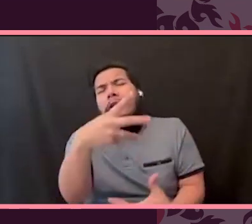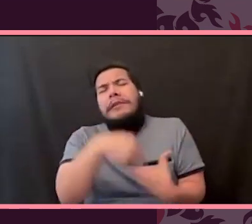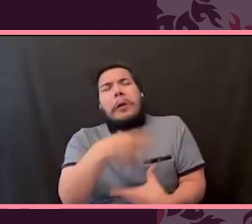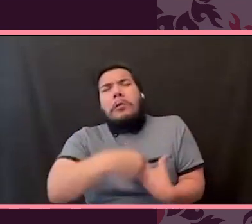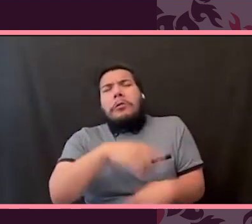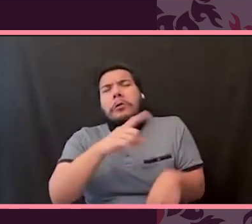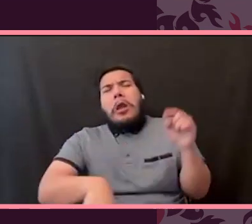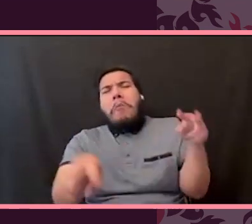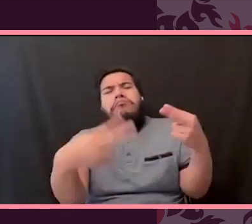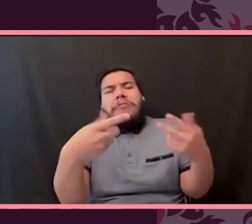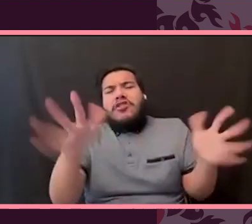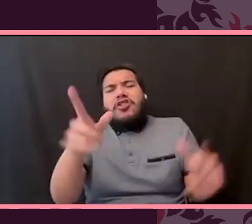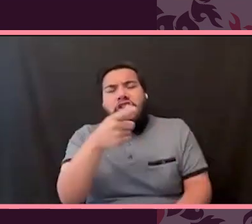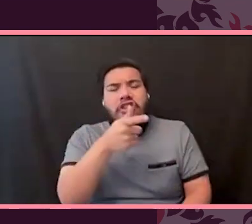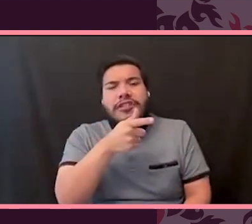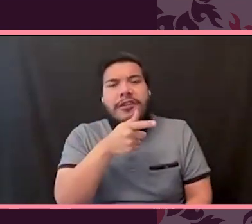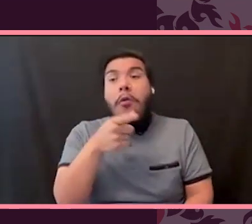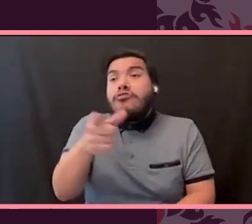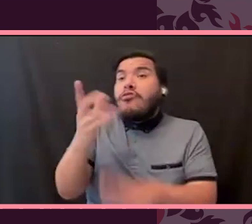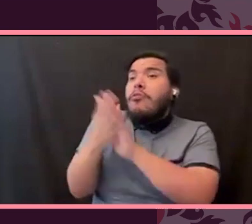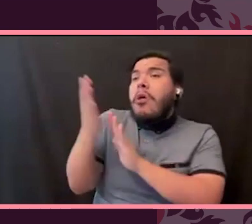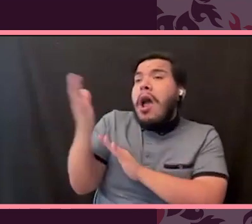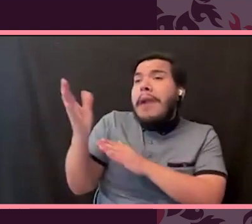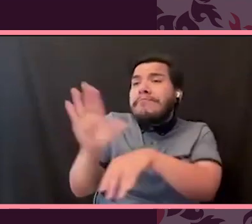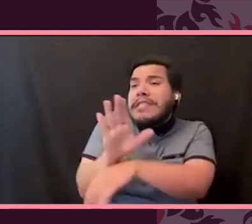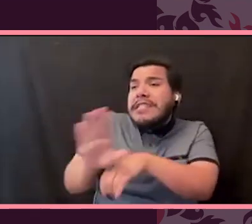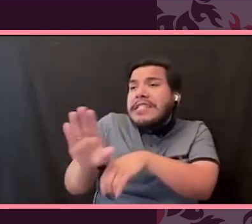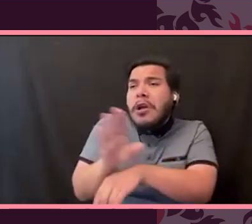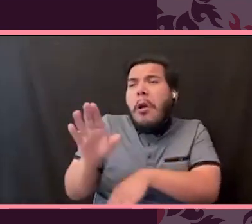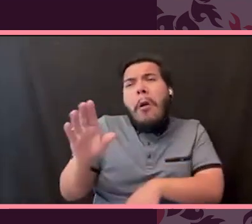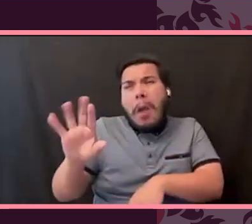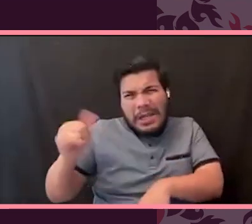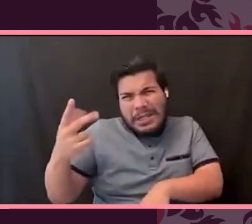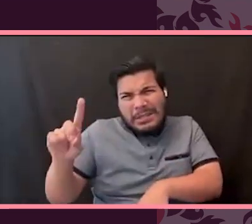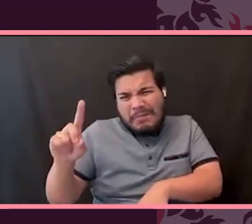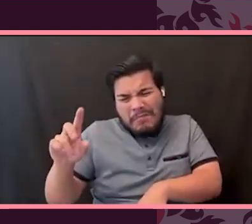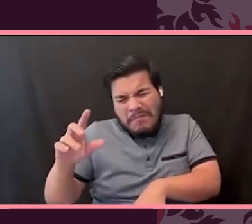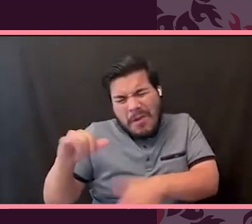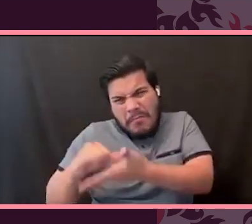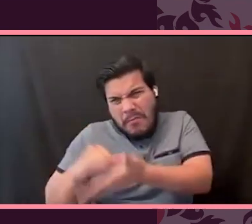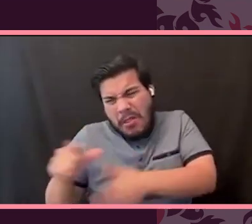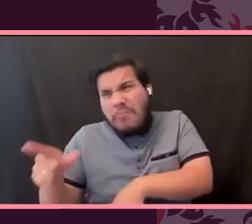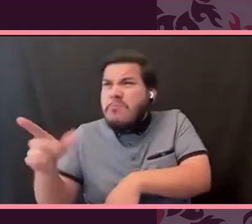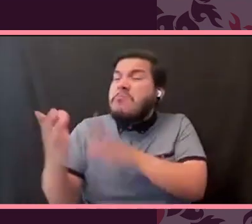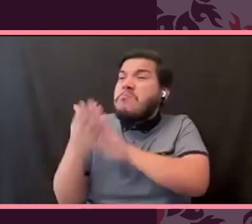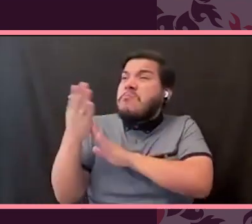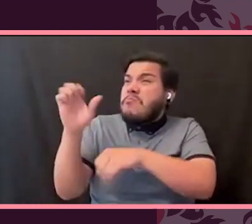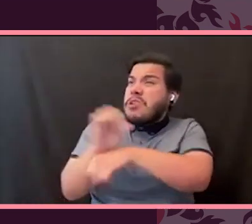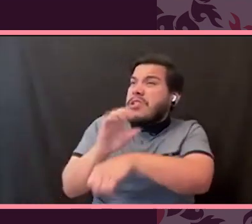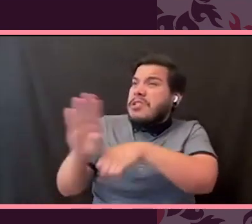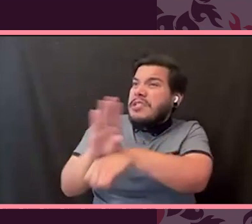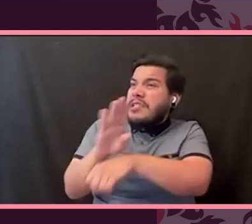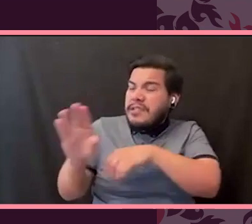you run a business, you couldn't possibly have ADHD, stuff like that. Like, it's just, I don't know, it's